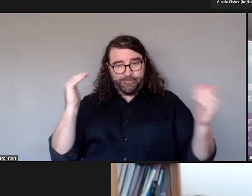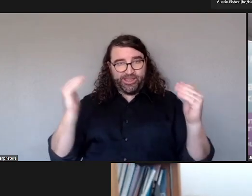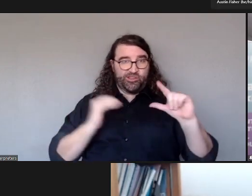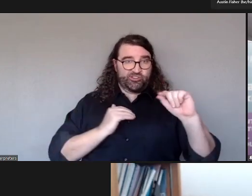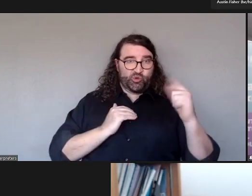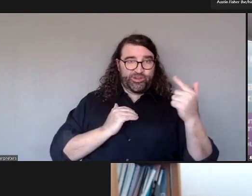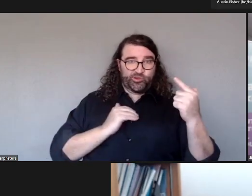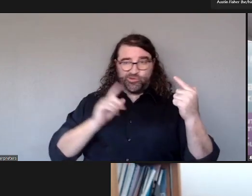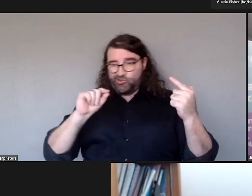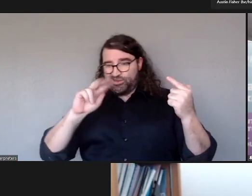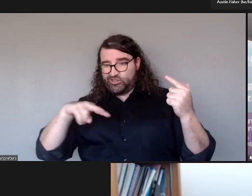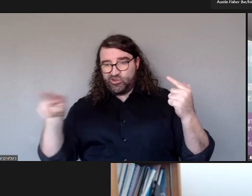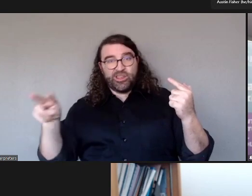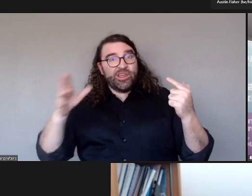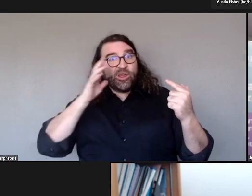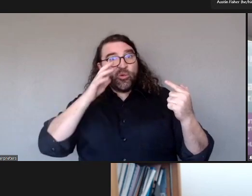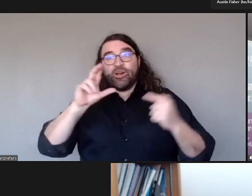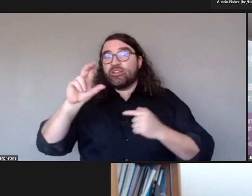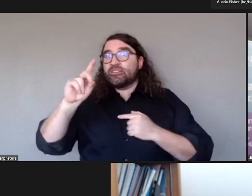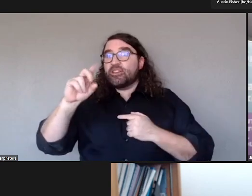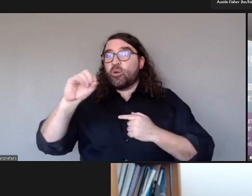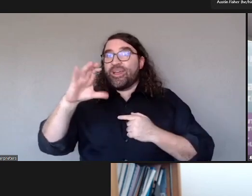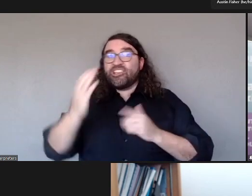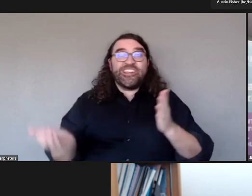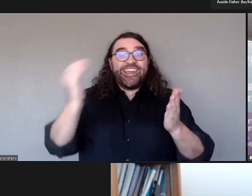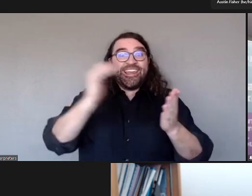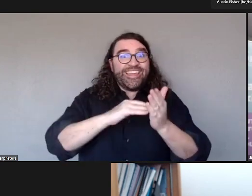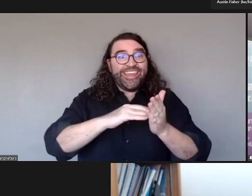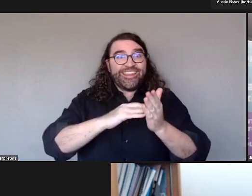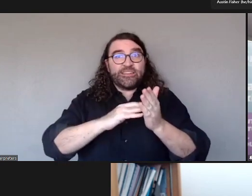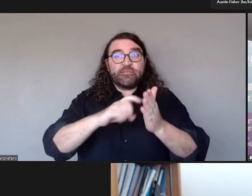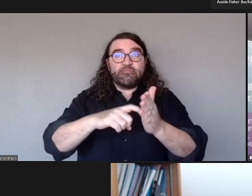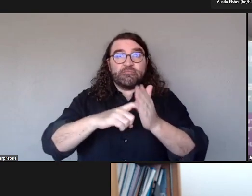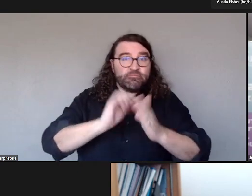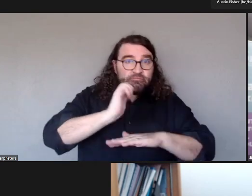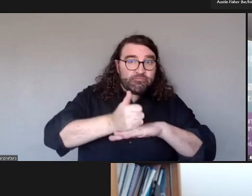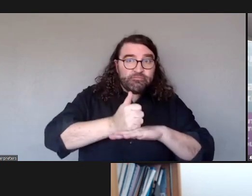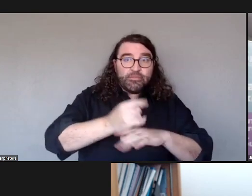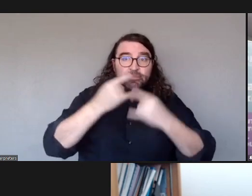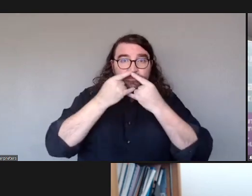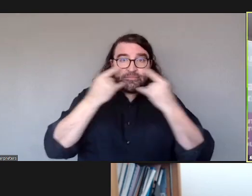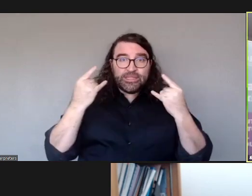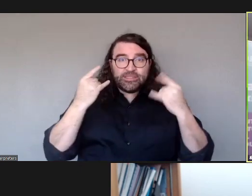DOH re-implement a mask mandate? Why or why not?